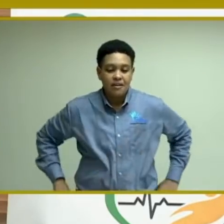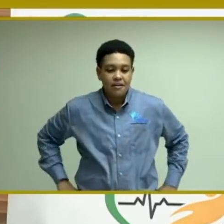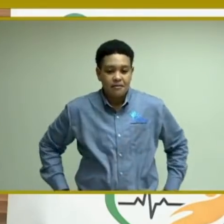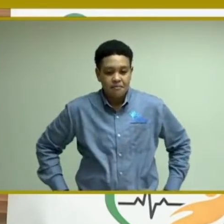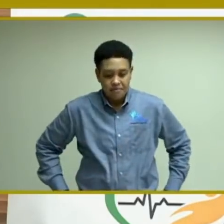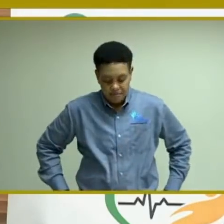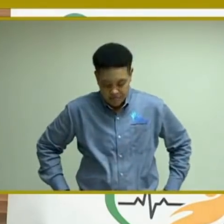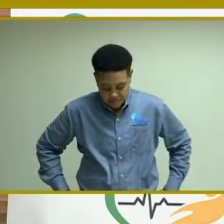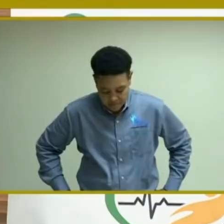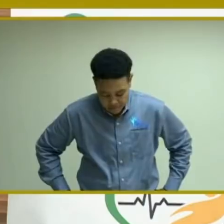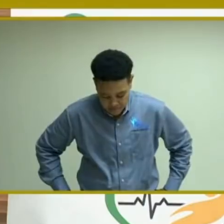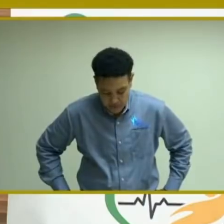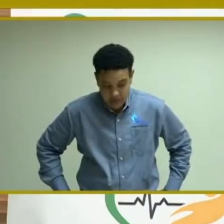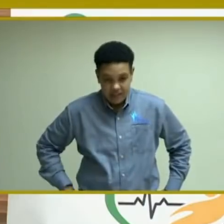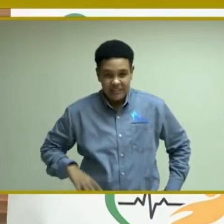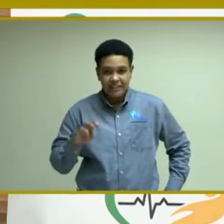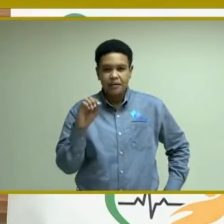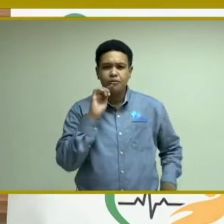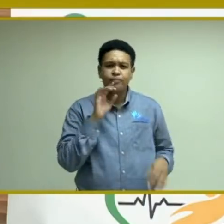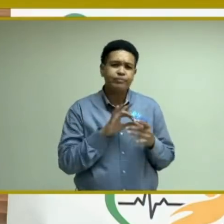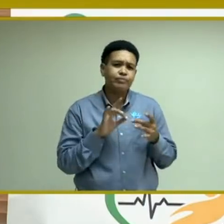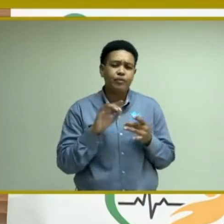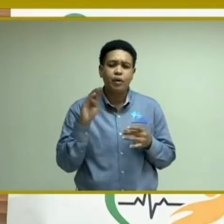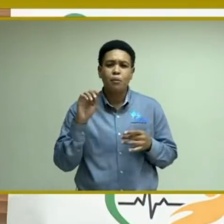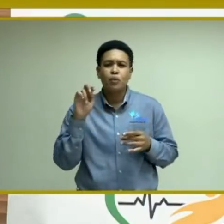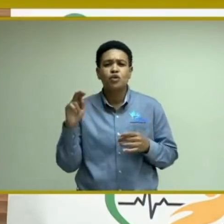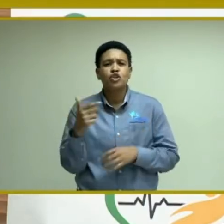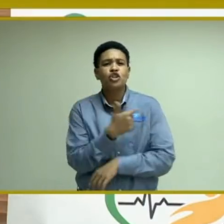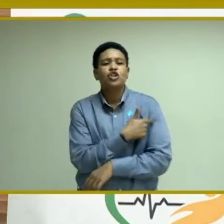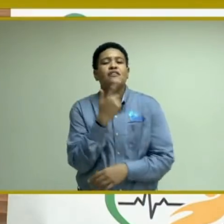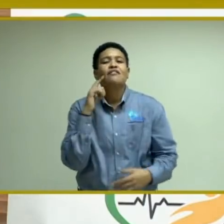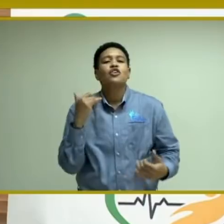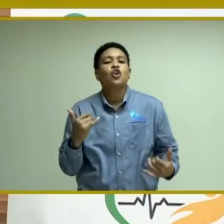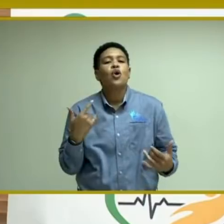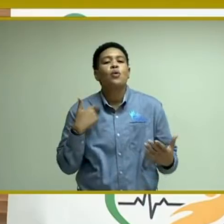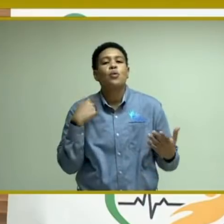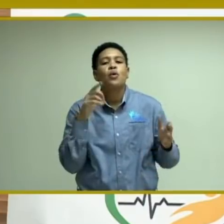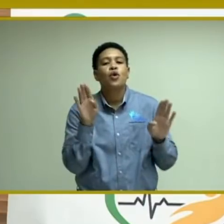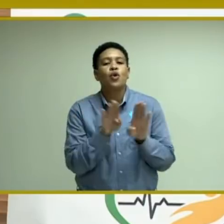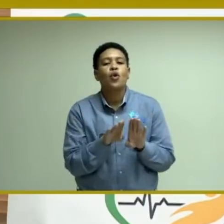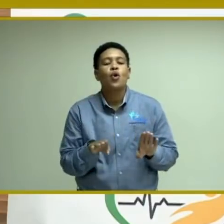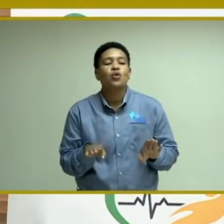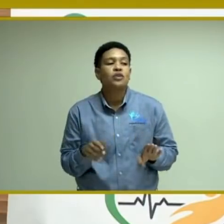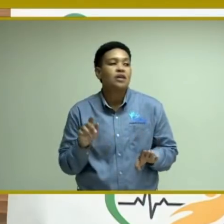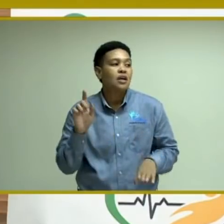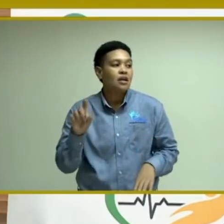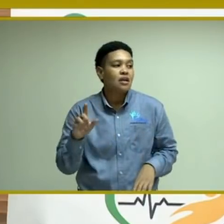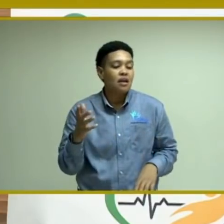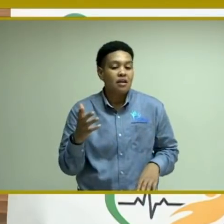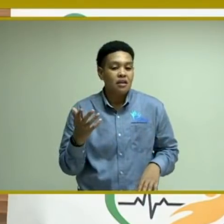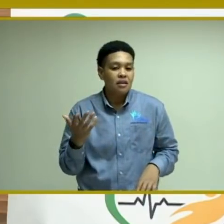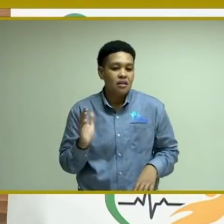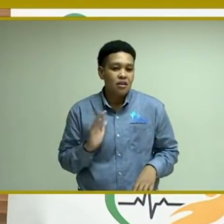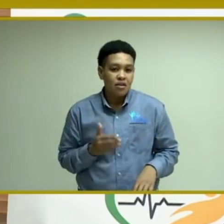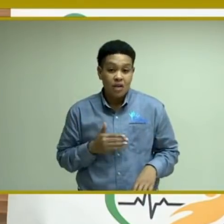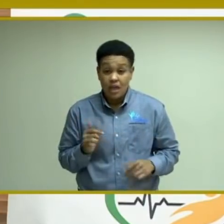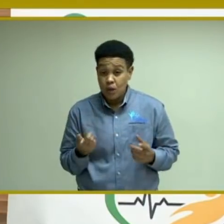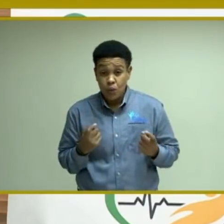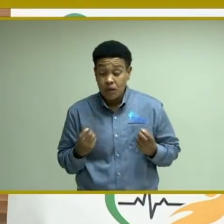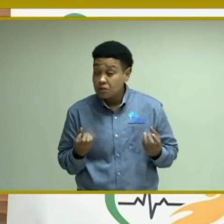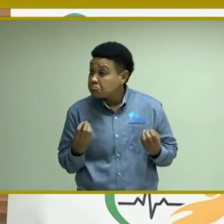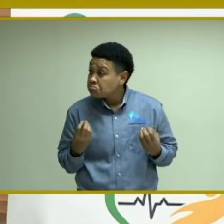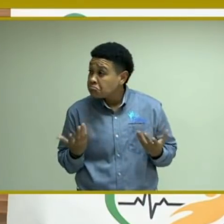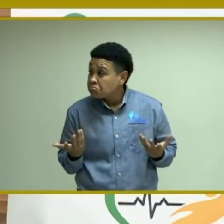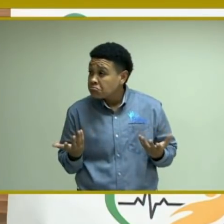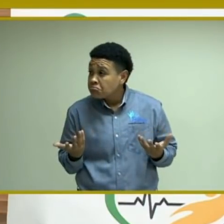All right, so the CMO has spoken about booster shots, so I think for now we'll close and ask or take any questions that